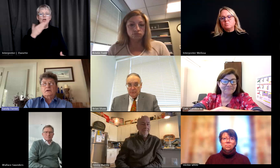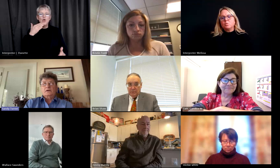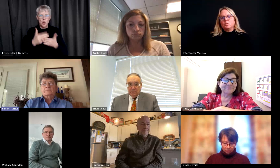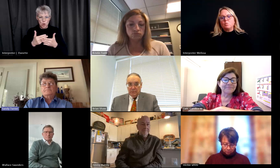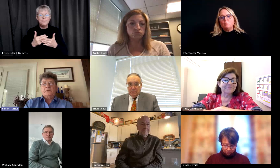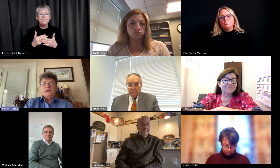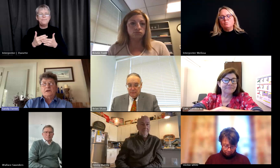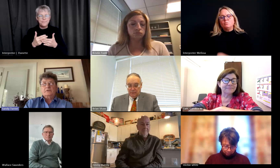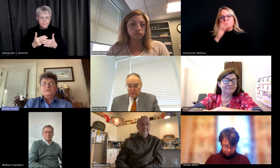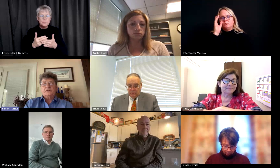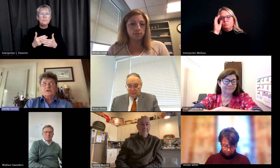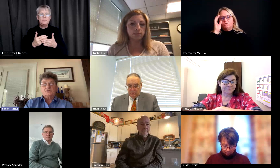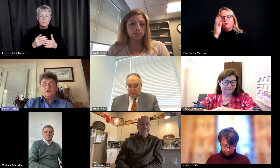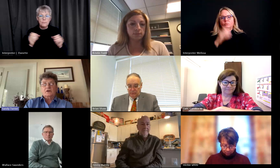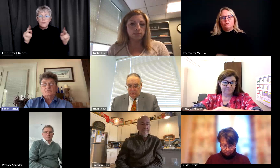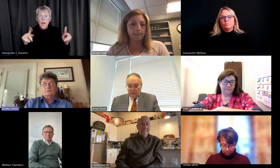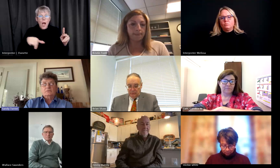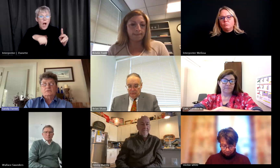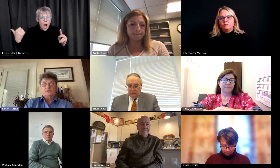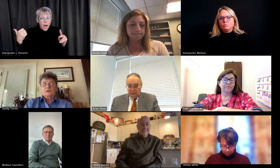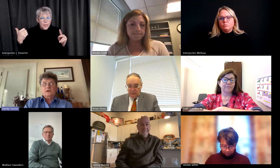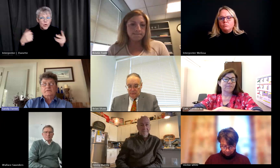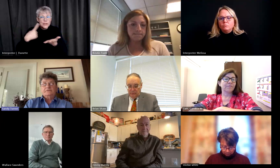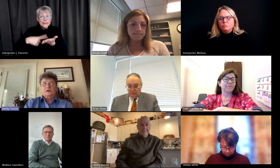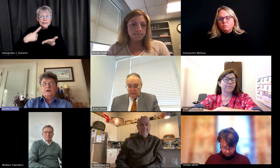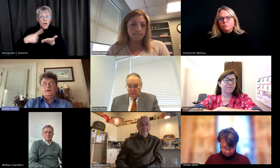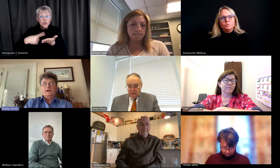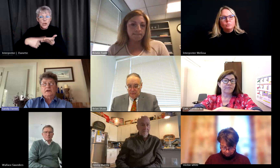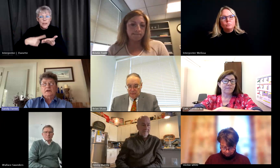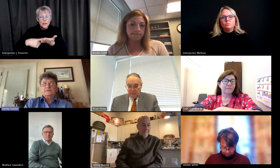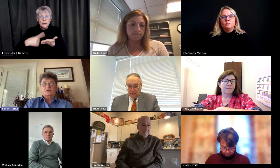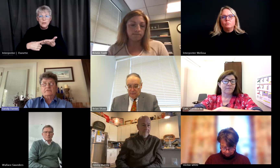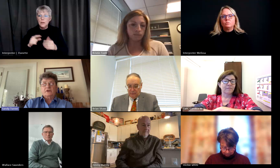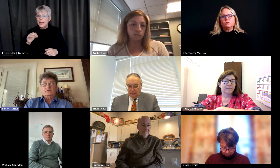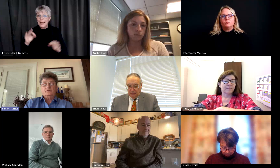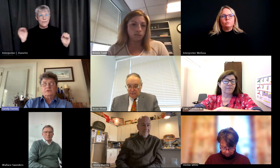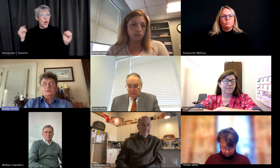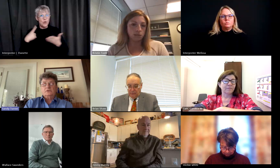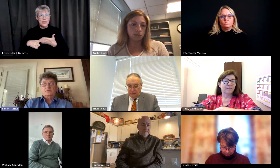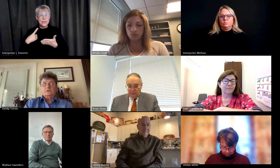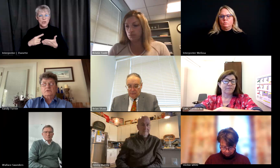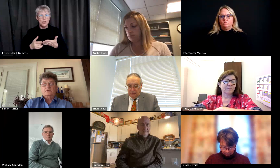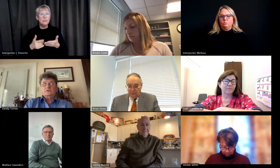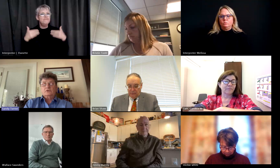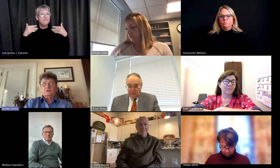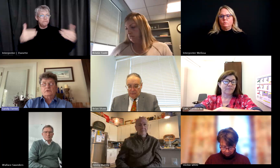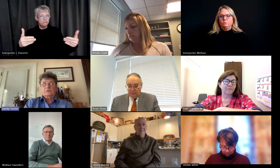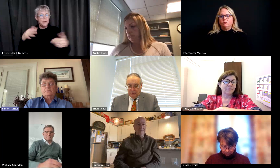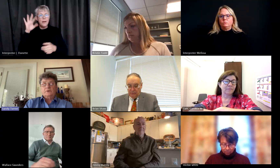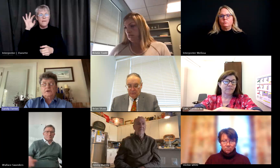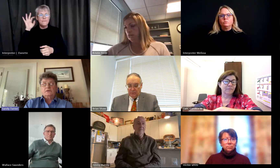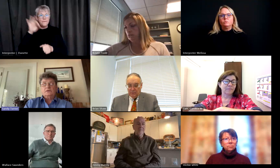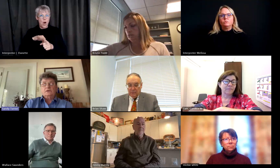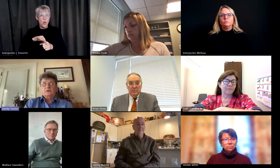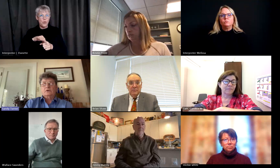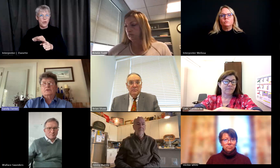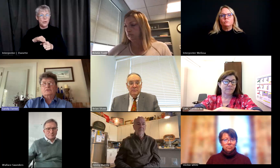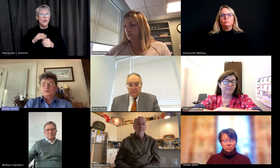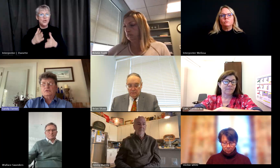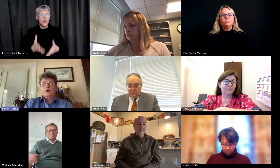Okay, any other discussion at all? If not, I'll ask for a vote to